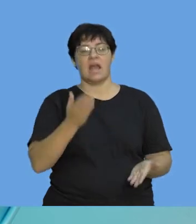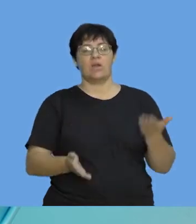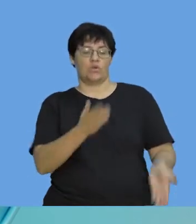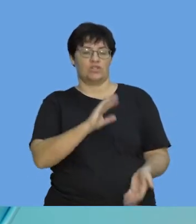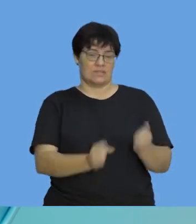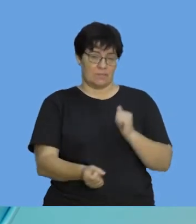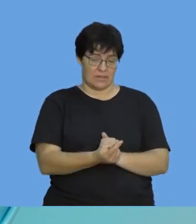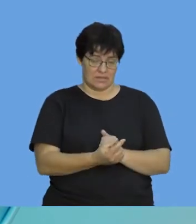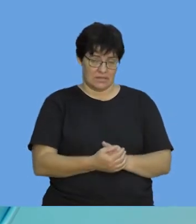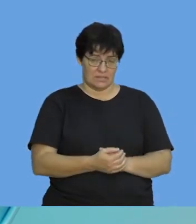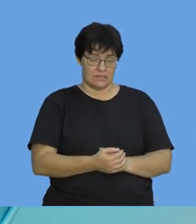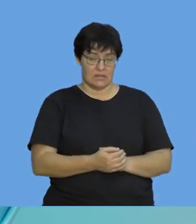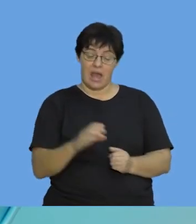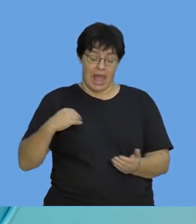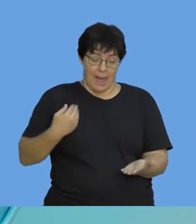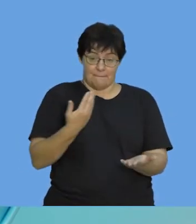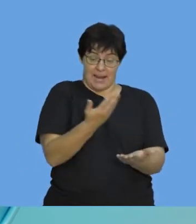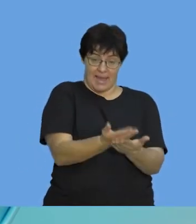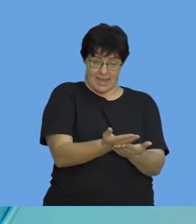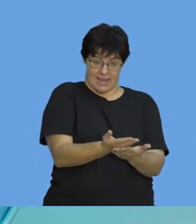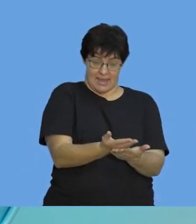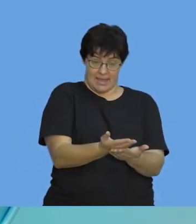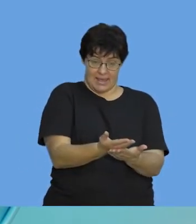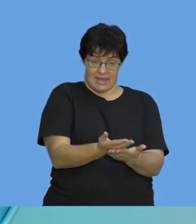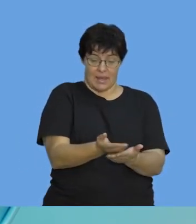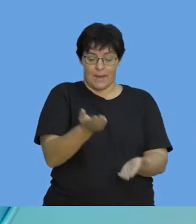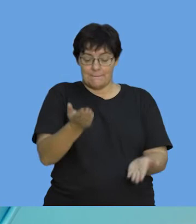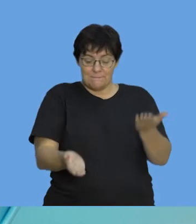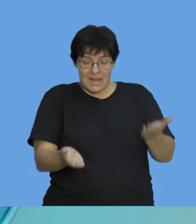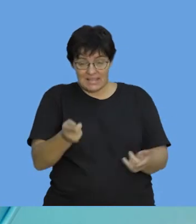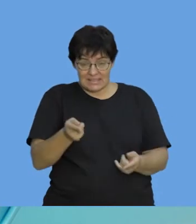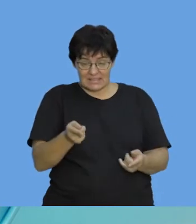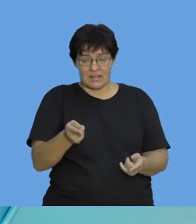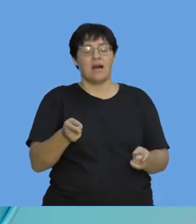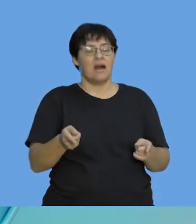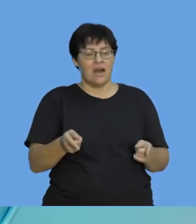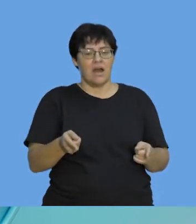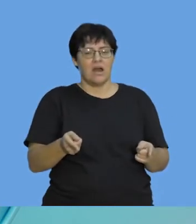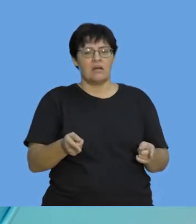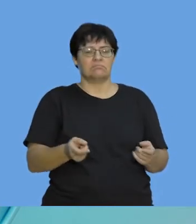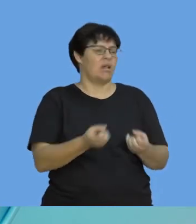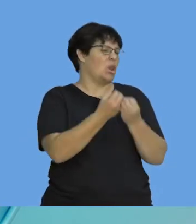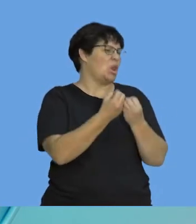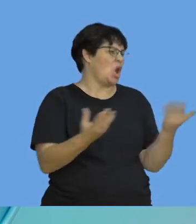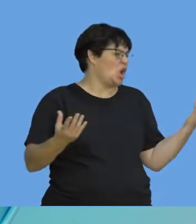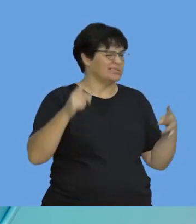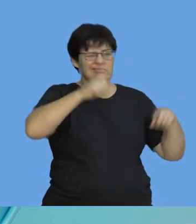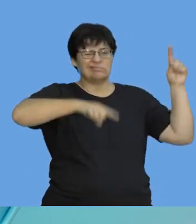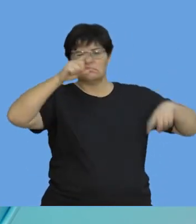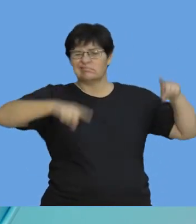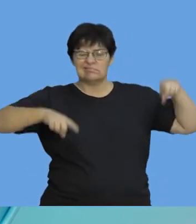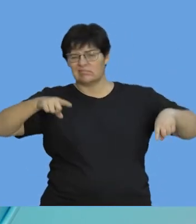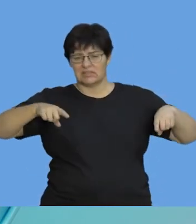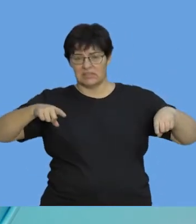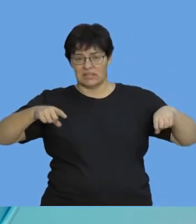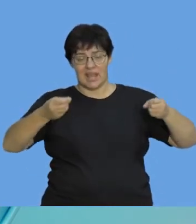concerned. So the application in as far as balancing equation, you'll be given a lot of different types of equations,